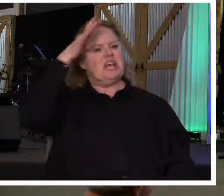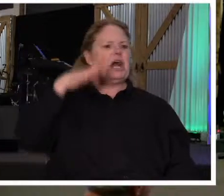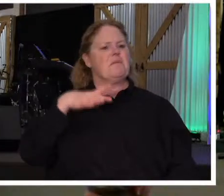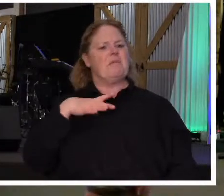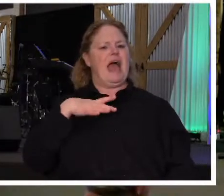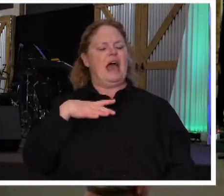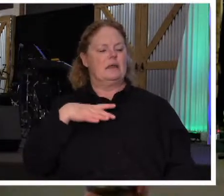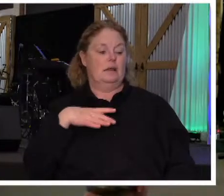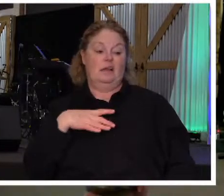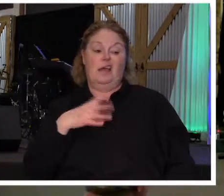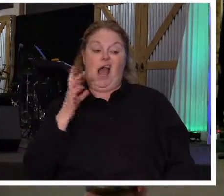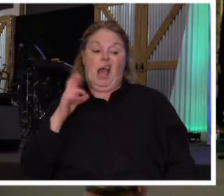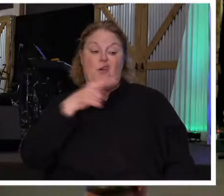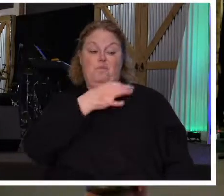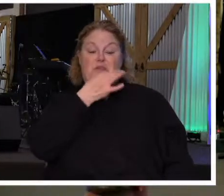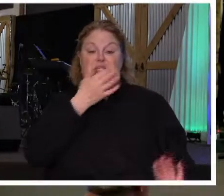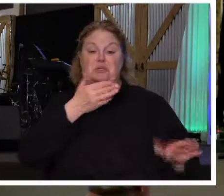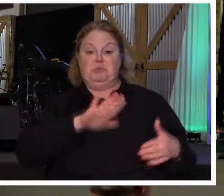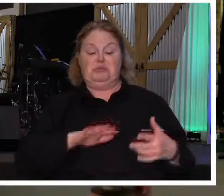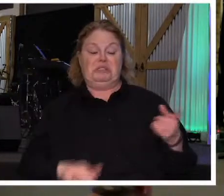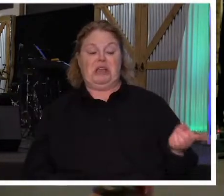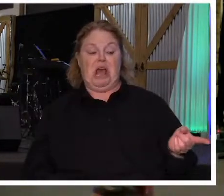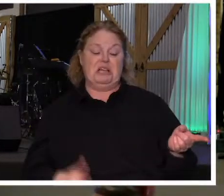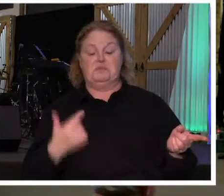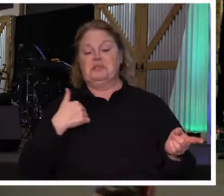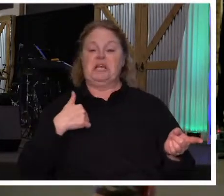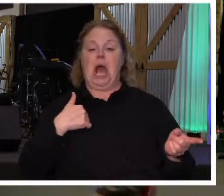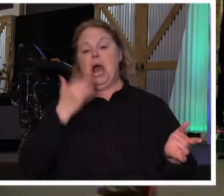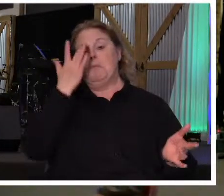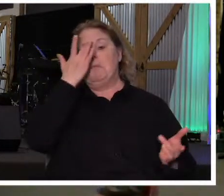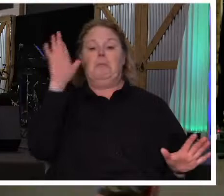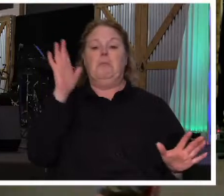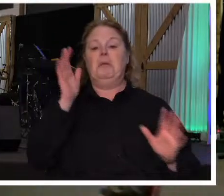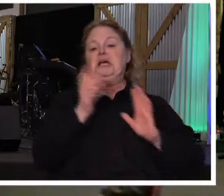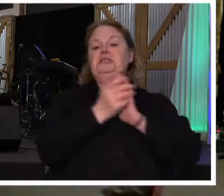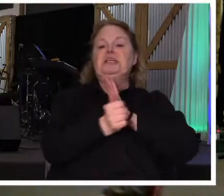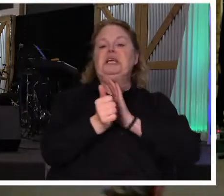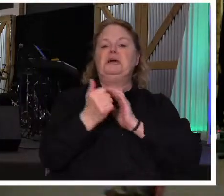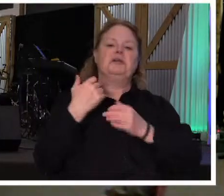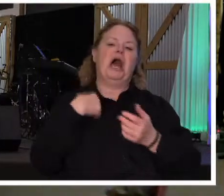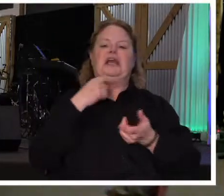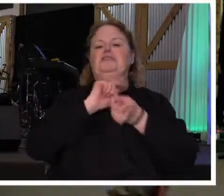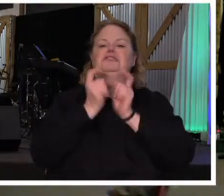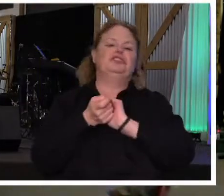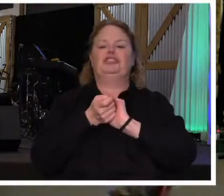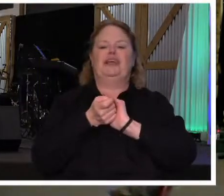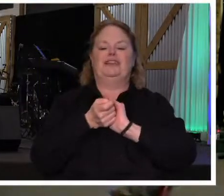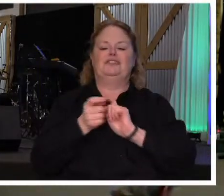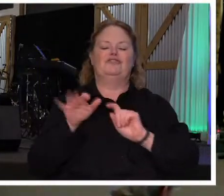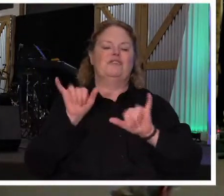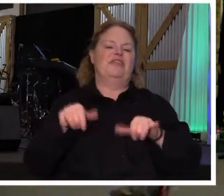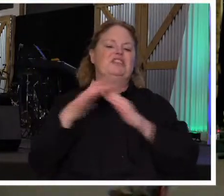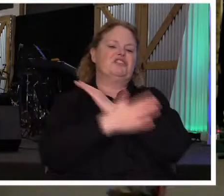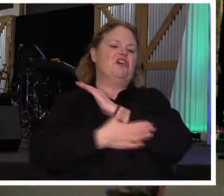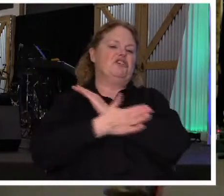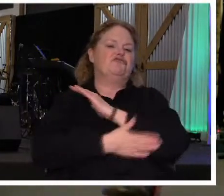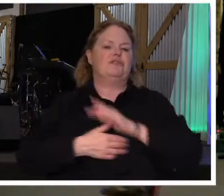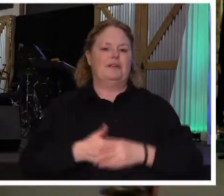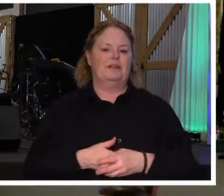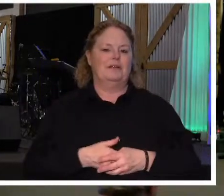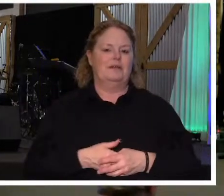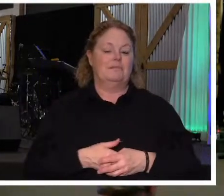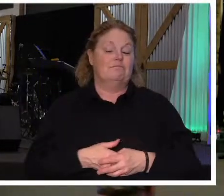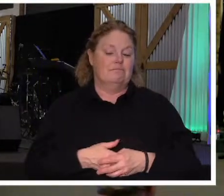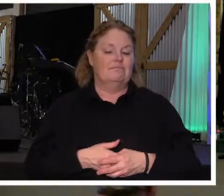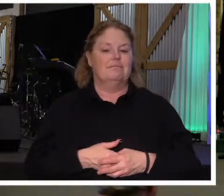away would provide opportunities for the really young and bright to step up and make the changes. And in his mind, he's beginning to think